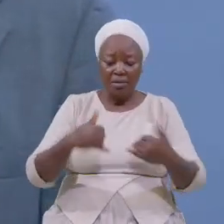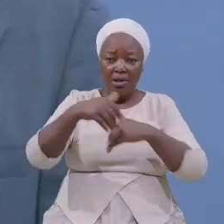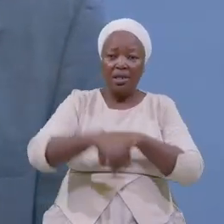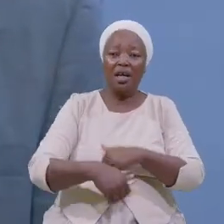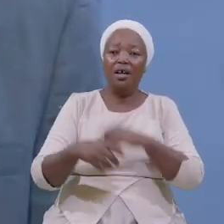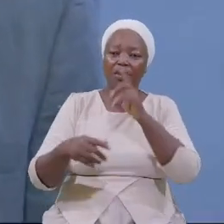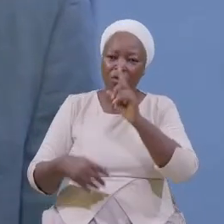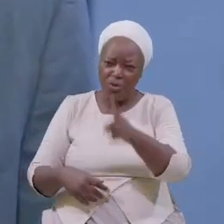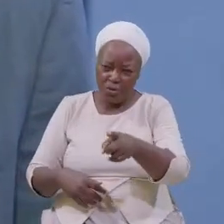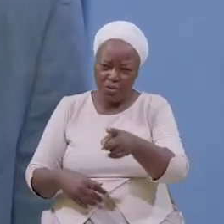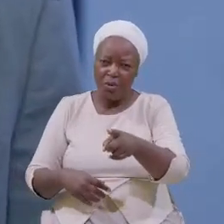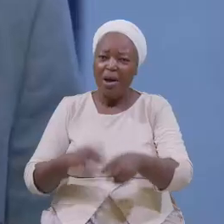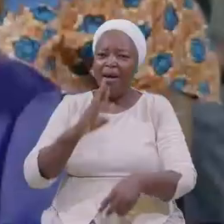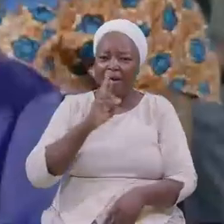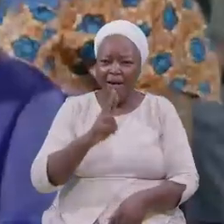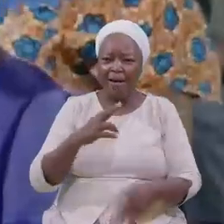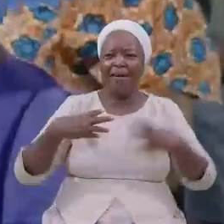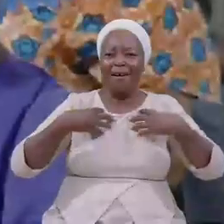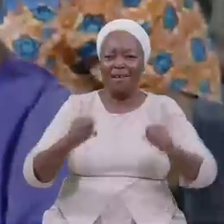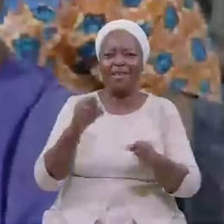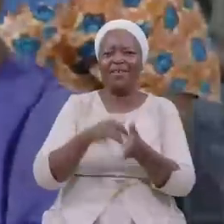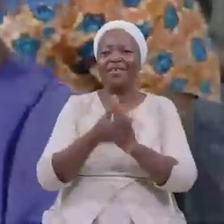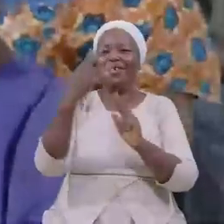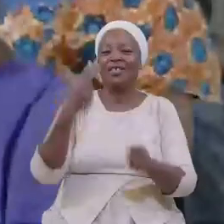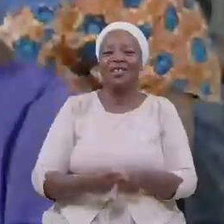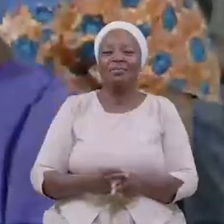you are healed.